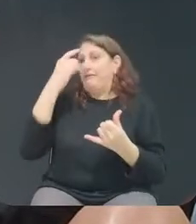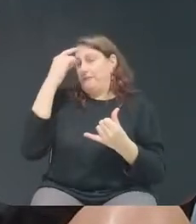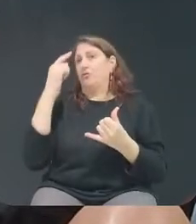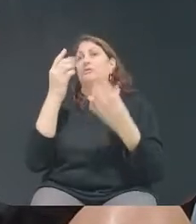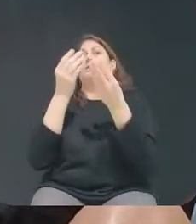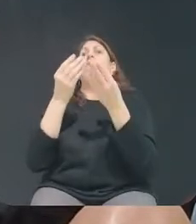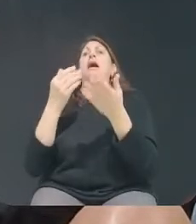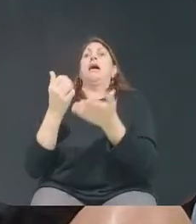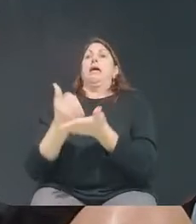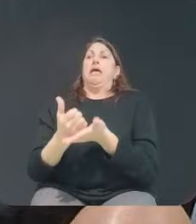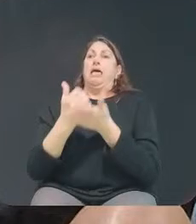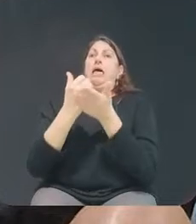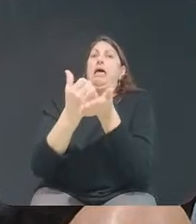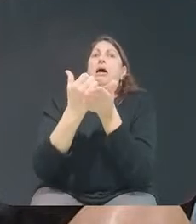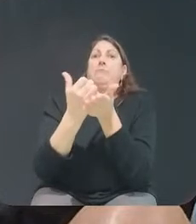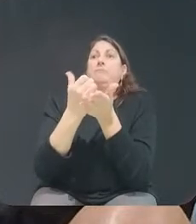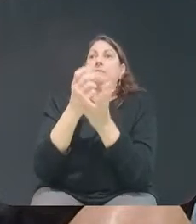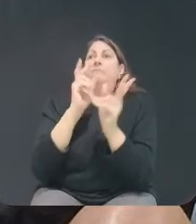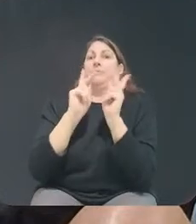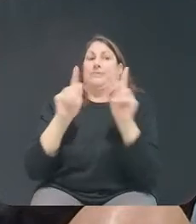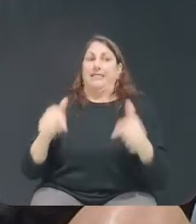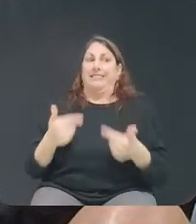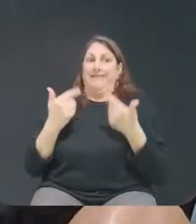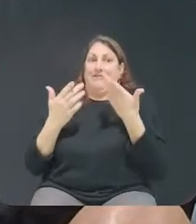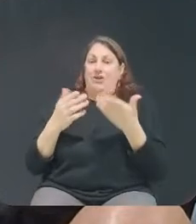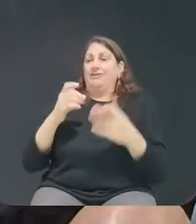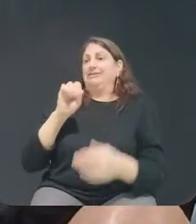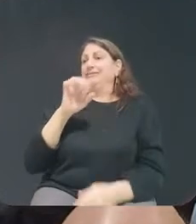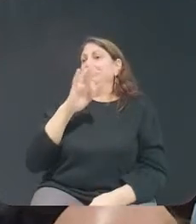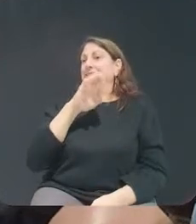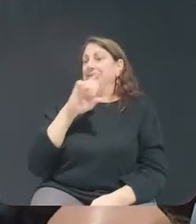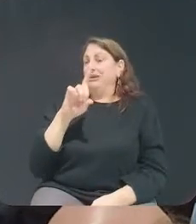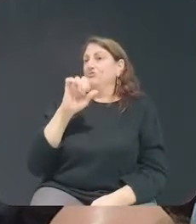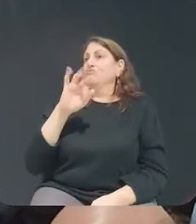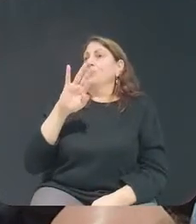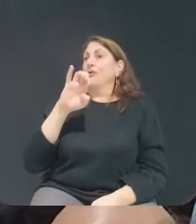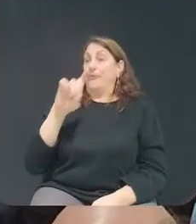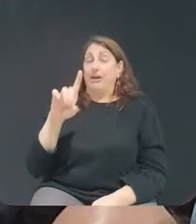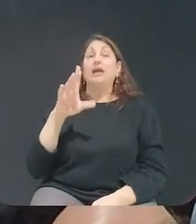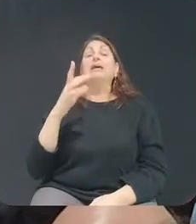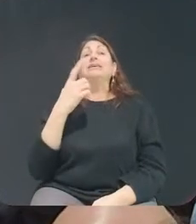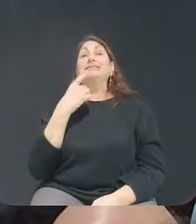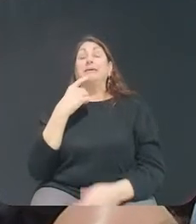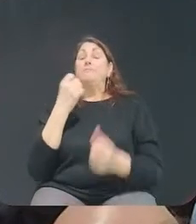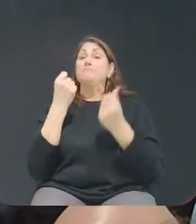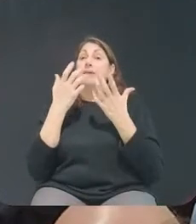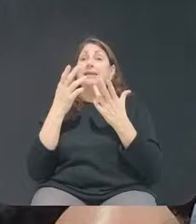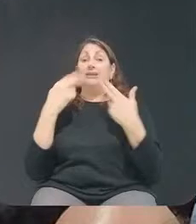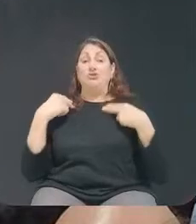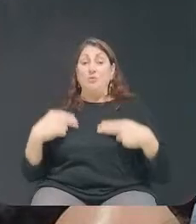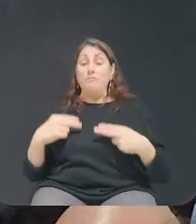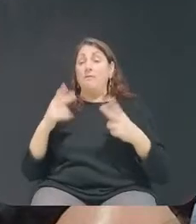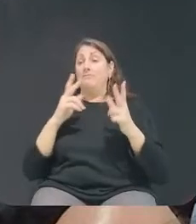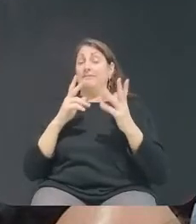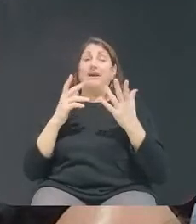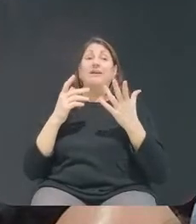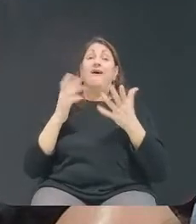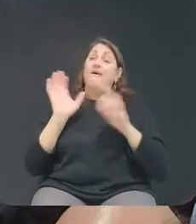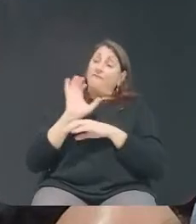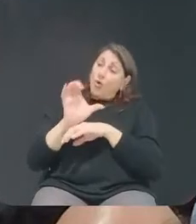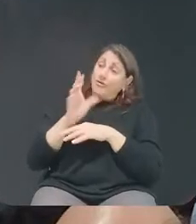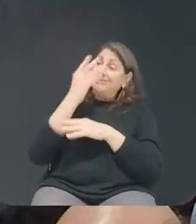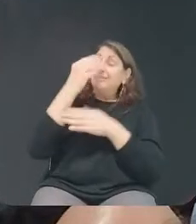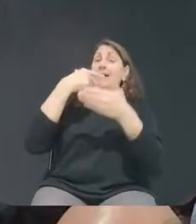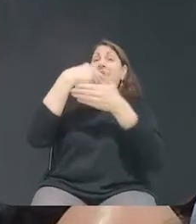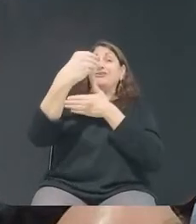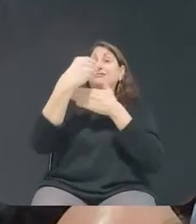affecting the inhabitants of the Skid Road area, and says that human beings by the hundreds are forced to sleep outdoors in weather severely